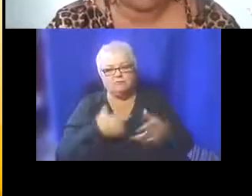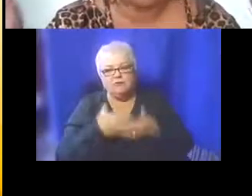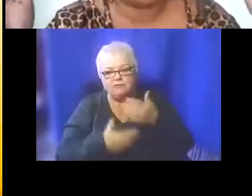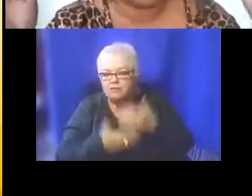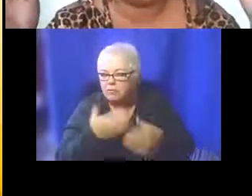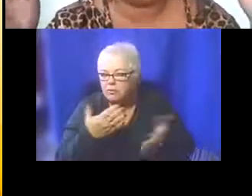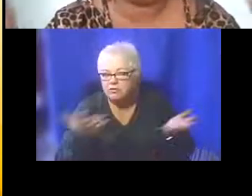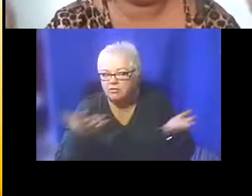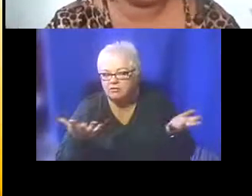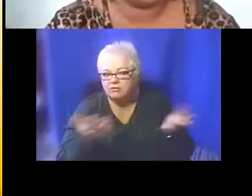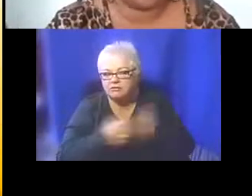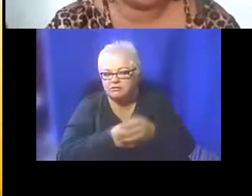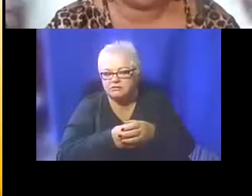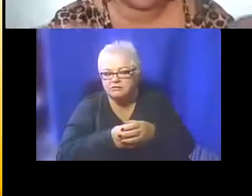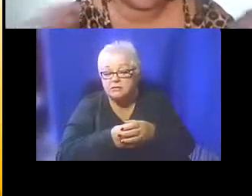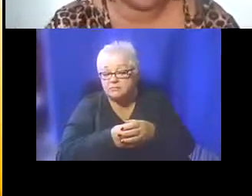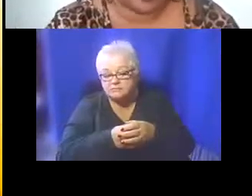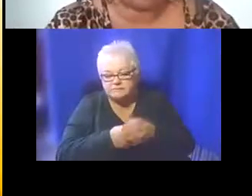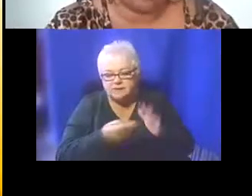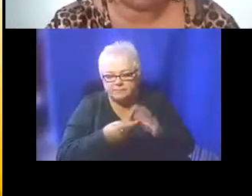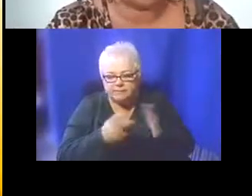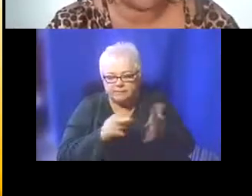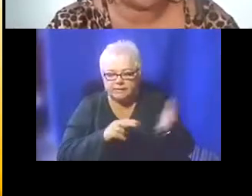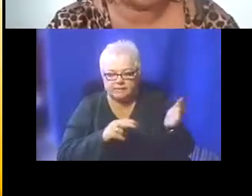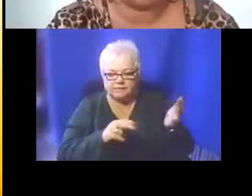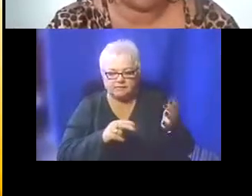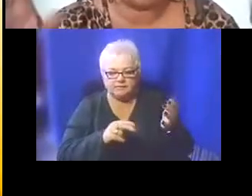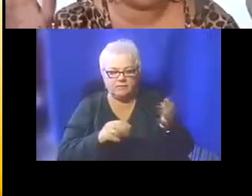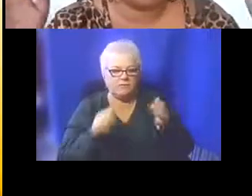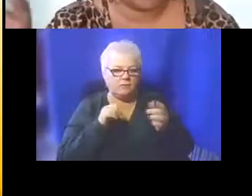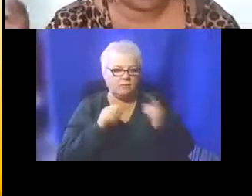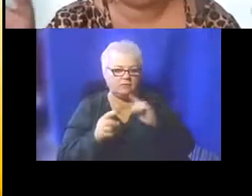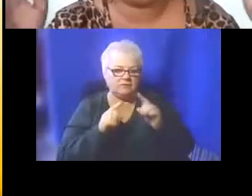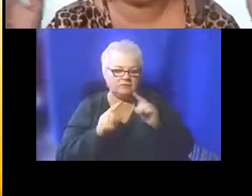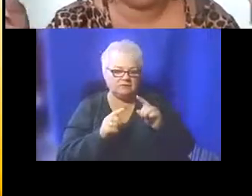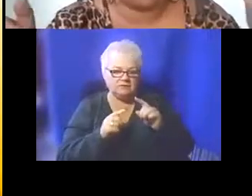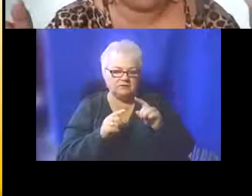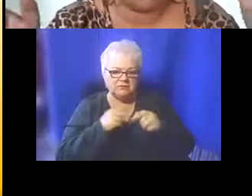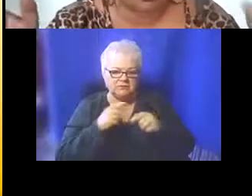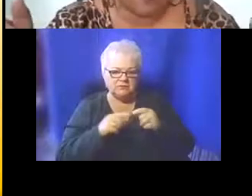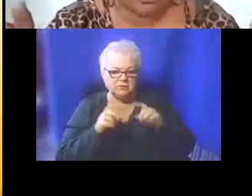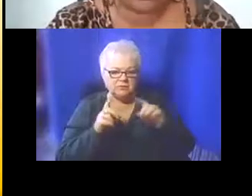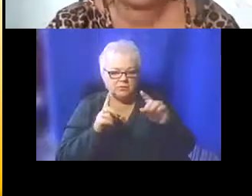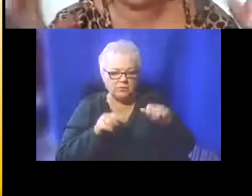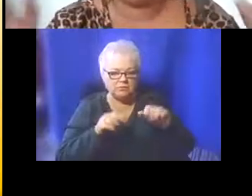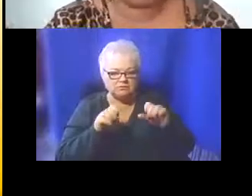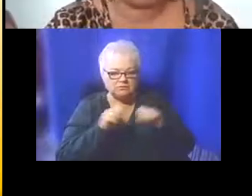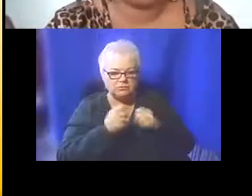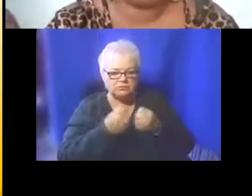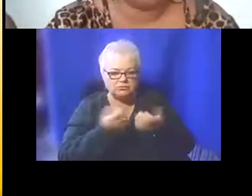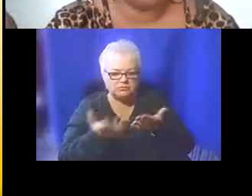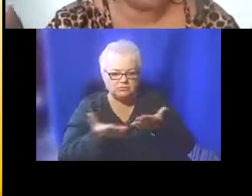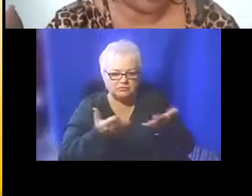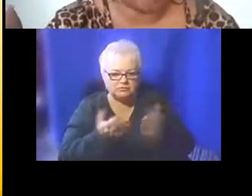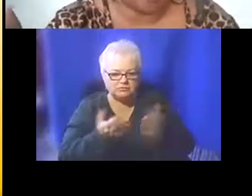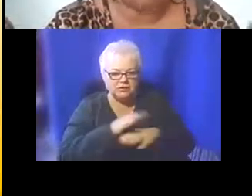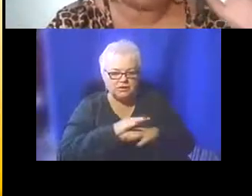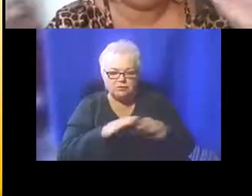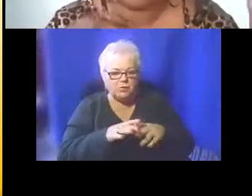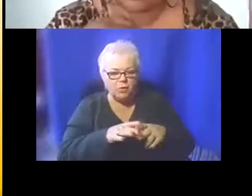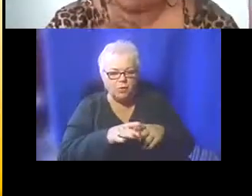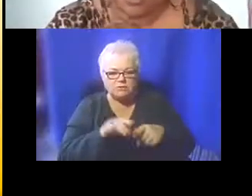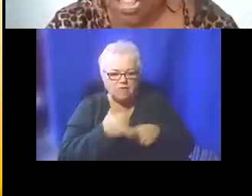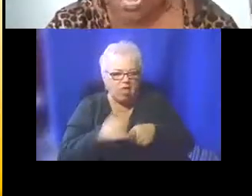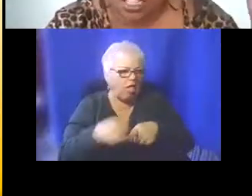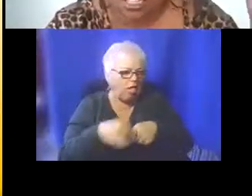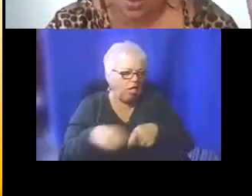moment. Now, that doesn't mean we're not going to have a conversation about, hey, when you go to social services, maybe don't drop those F-bombs